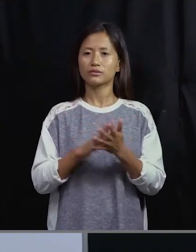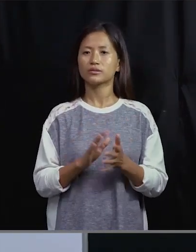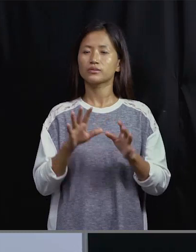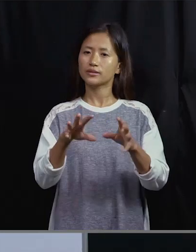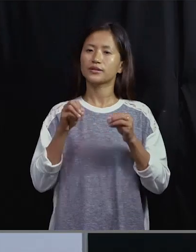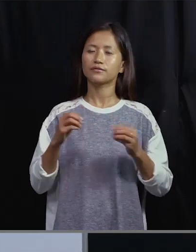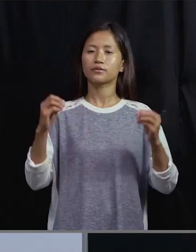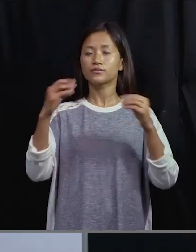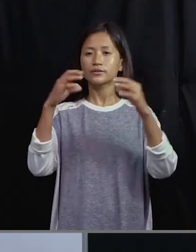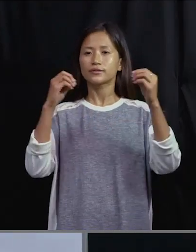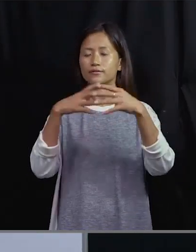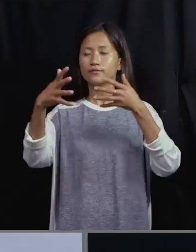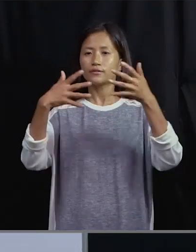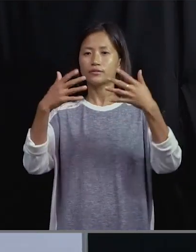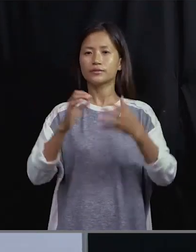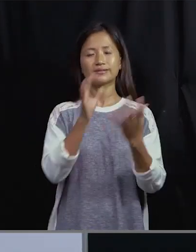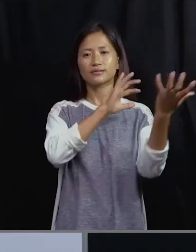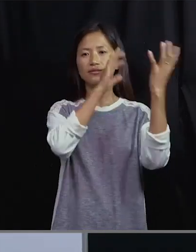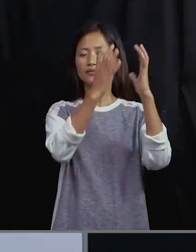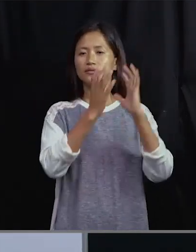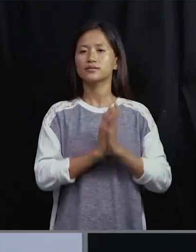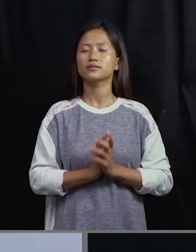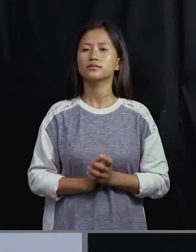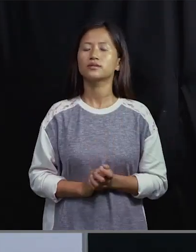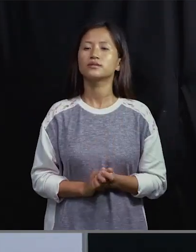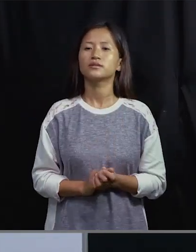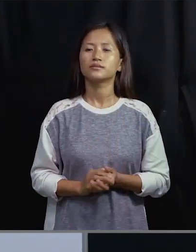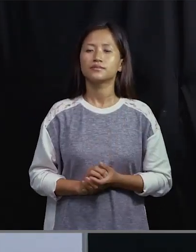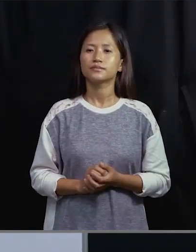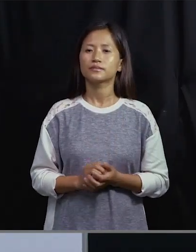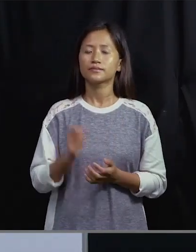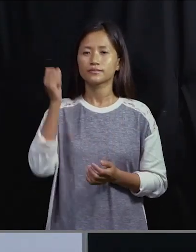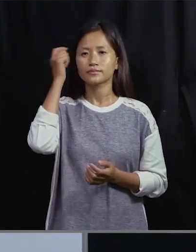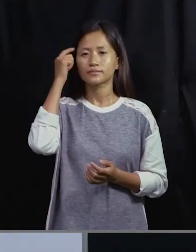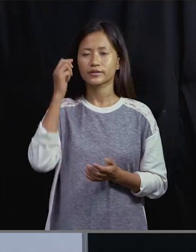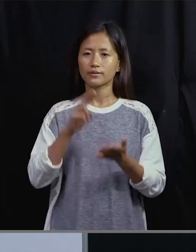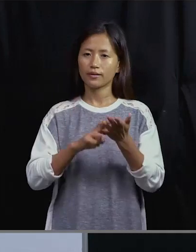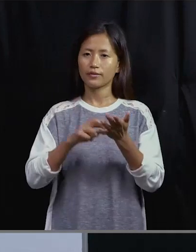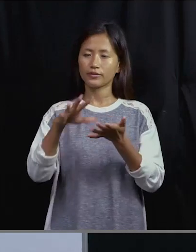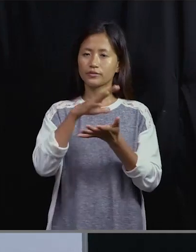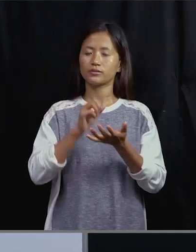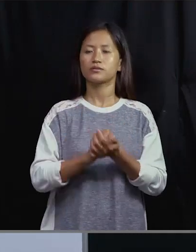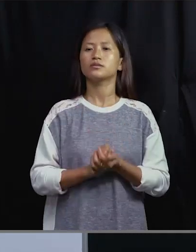environment, from the earth, isn't that? Natural resources, just think some natural resources,